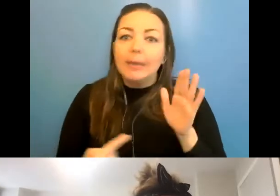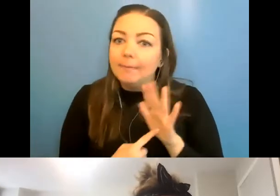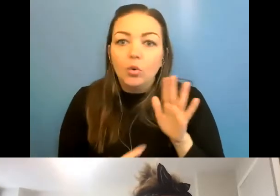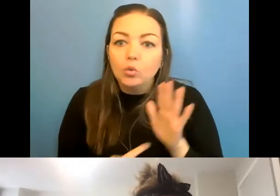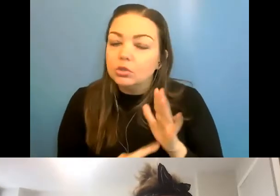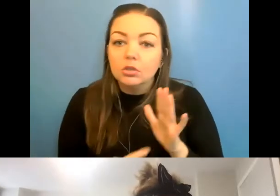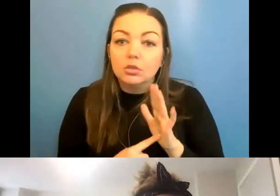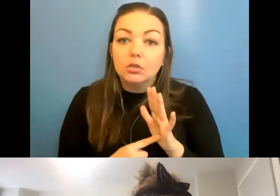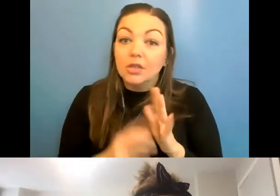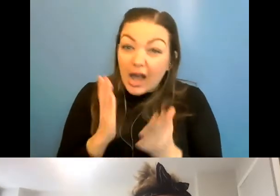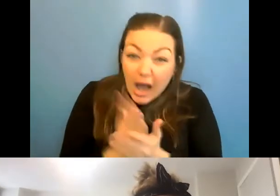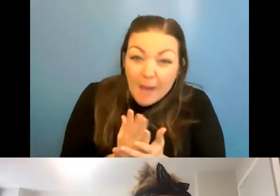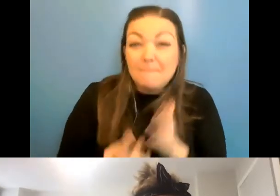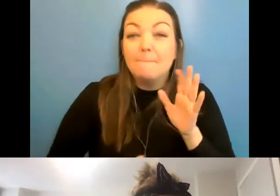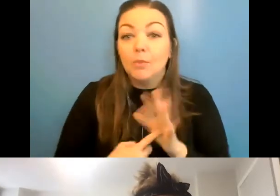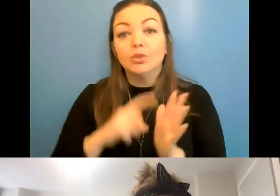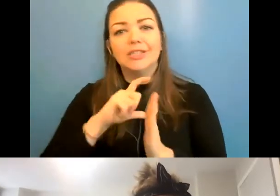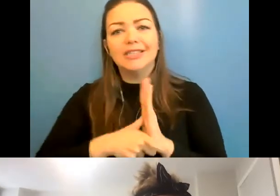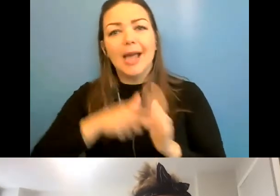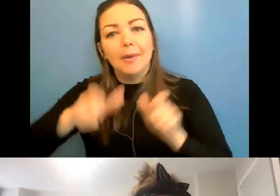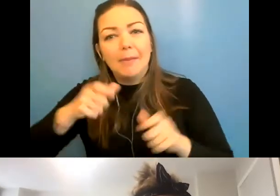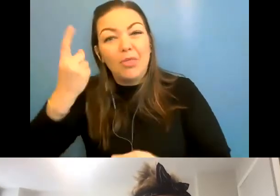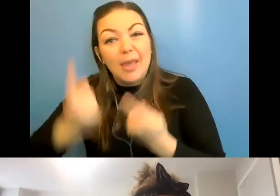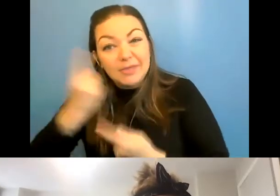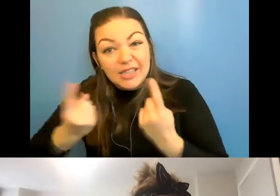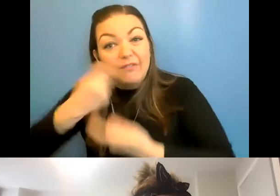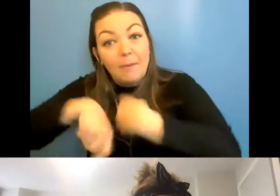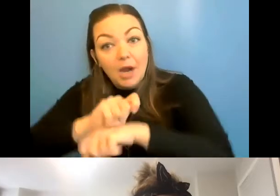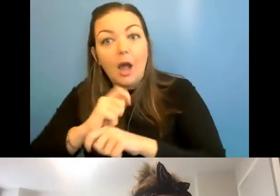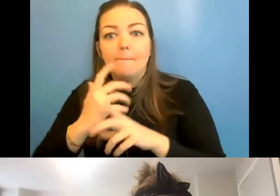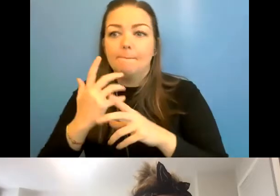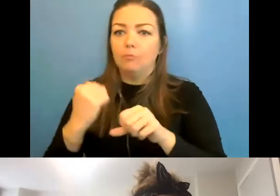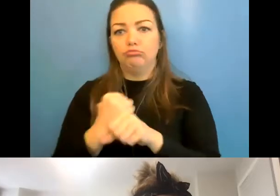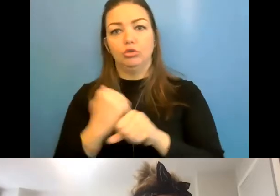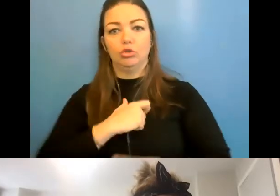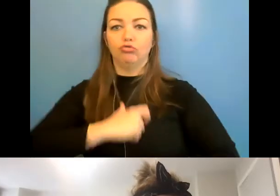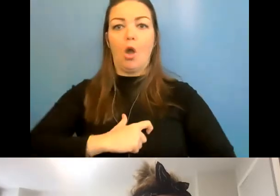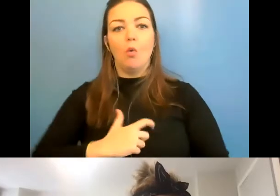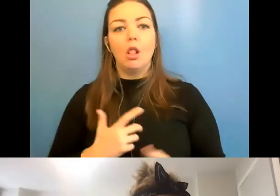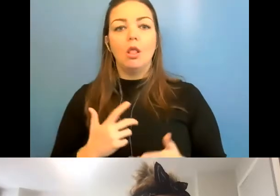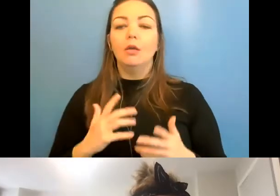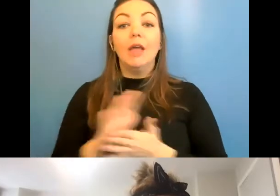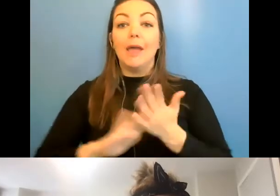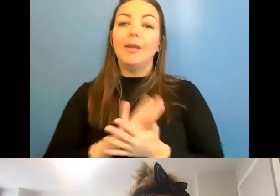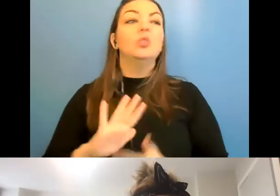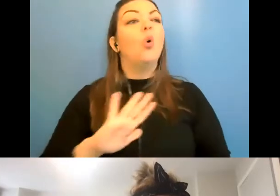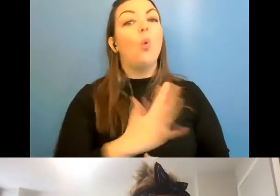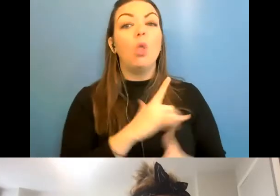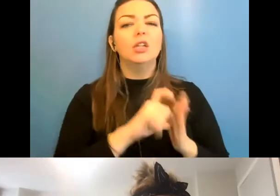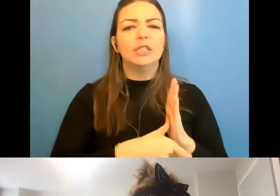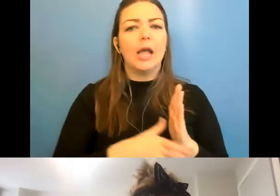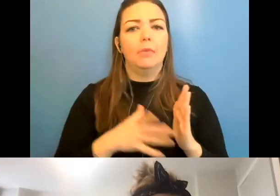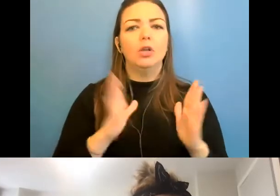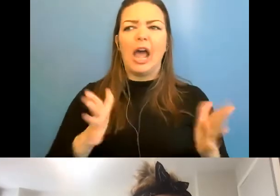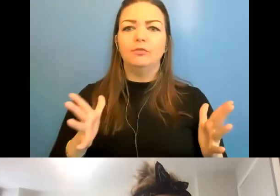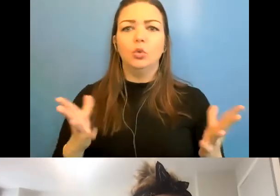absolutely vital that disabled people get to do those roles too. It doesn't mean that every disabled artist wants to work with a disabled producer, but it means that we just